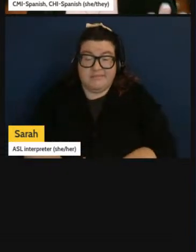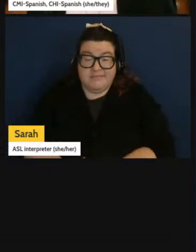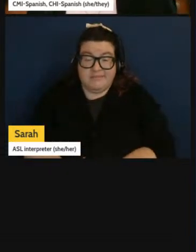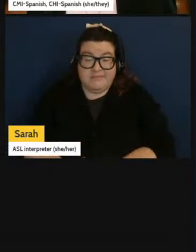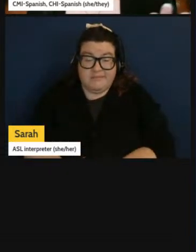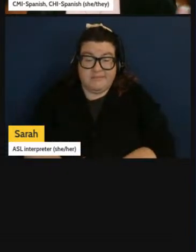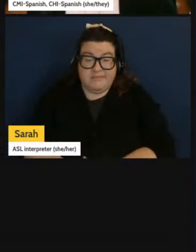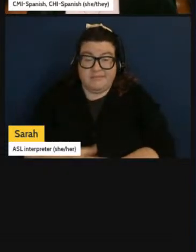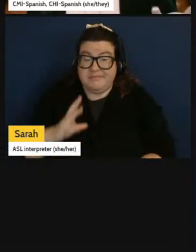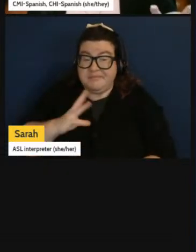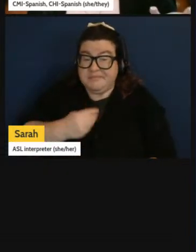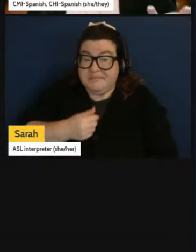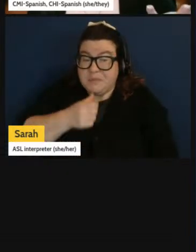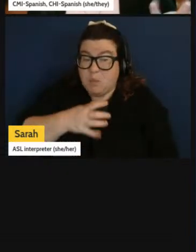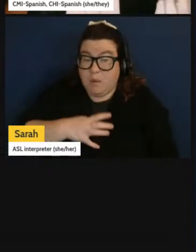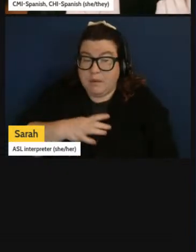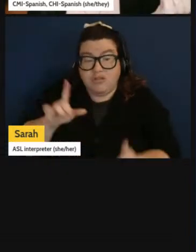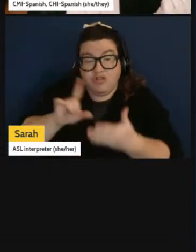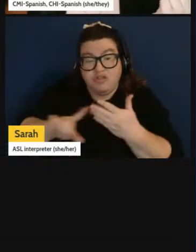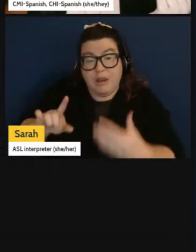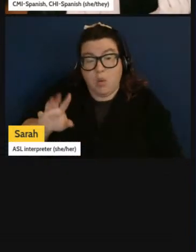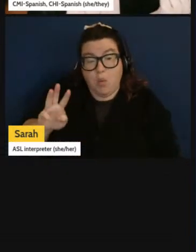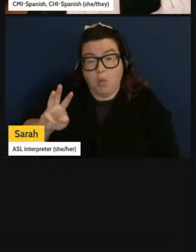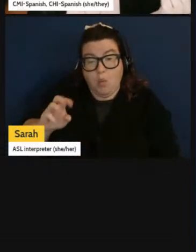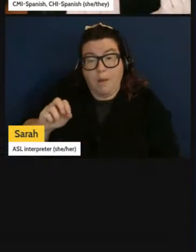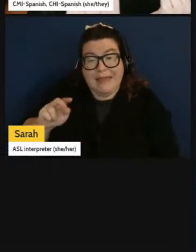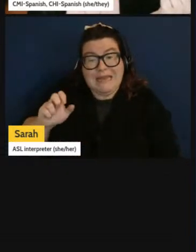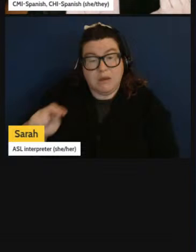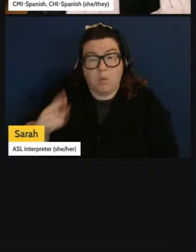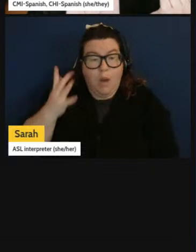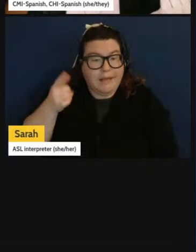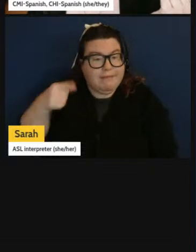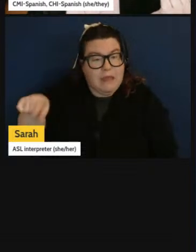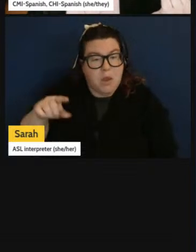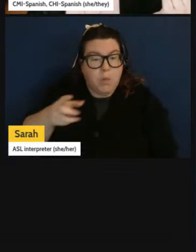A trans woman would check woman because trans women are women.